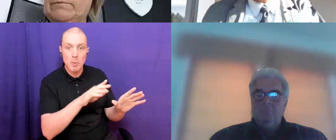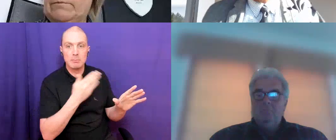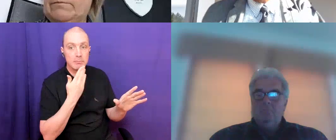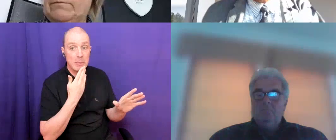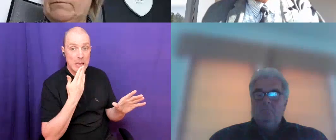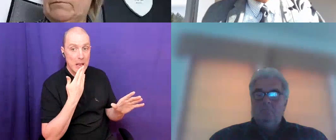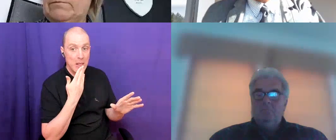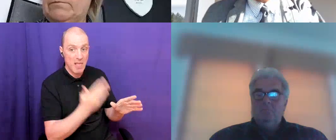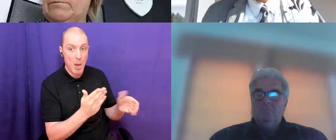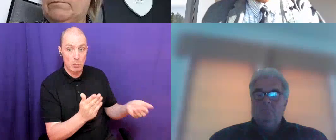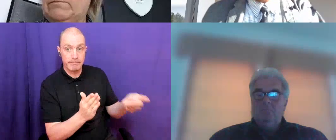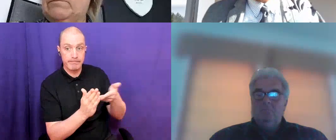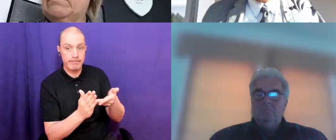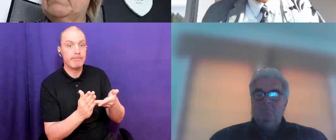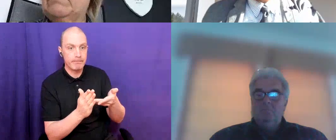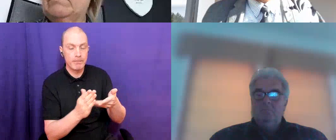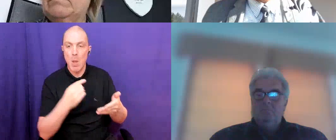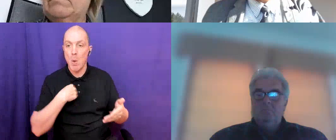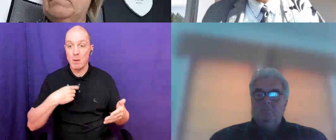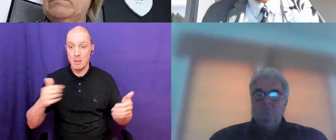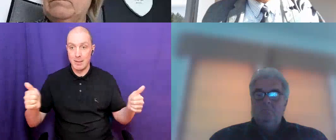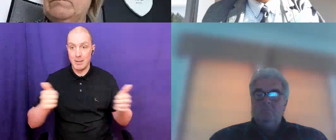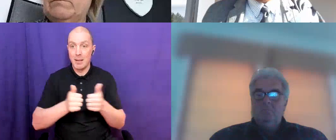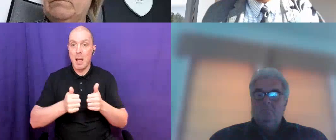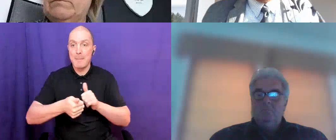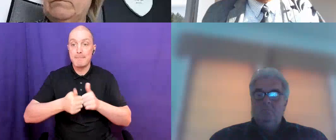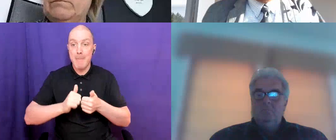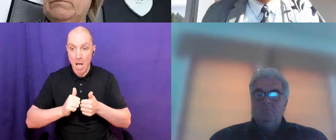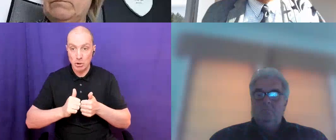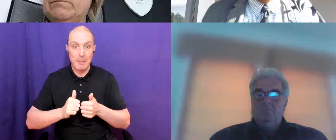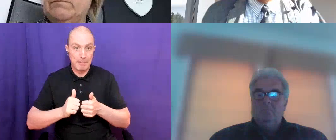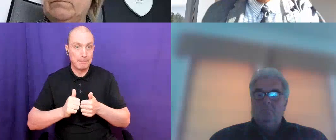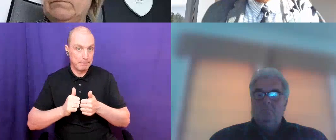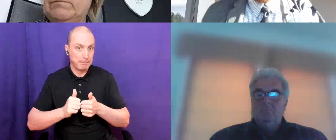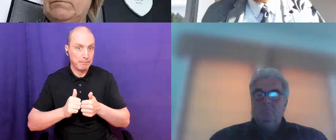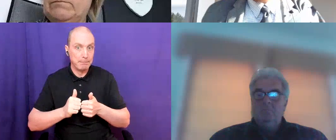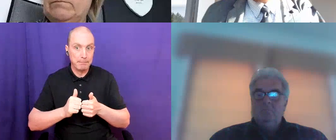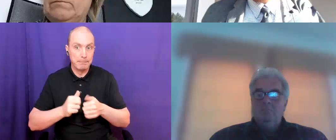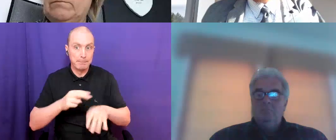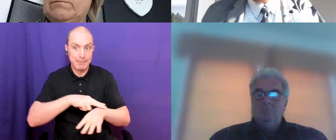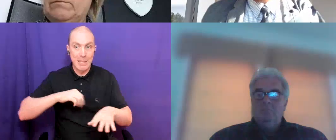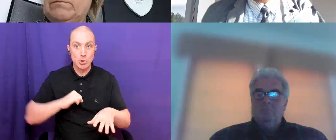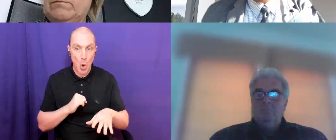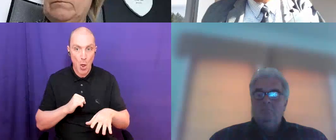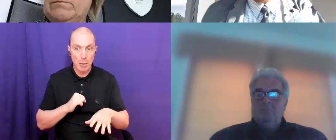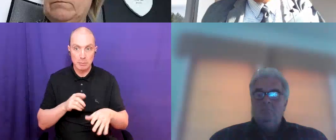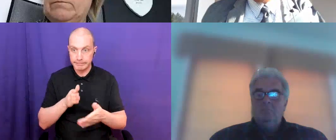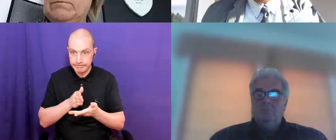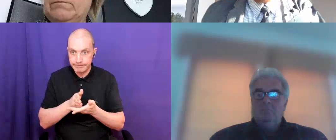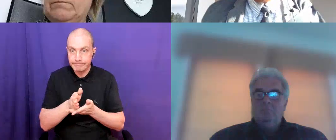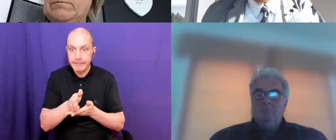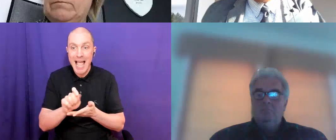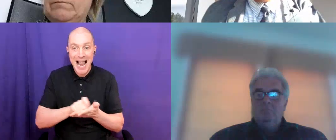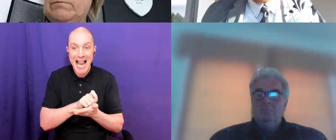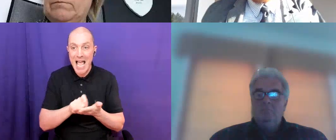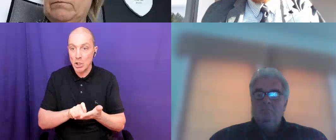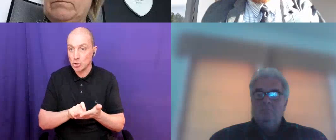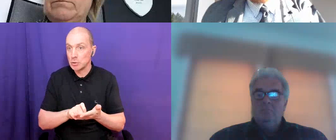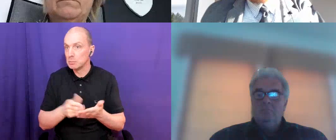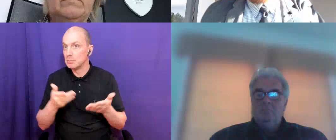Scotland around the delivery of elections. Can I check, Gordon, is there any hands raised for any queries for